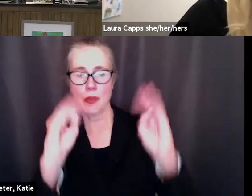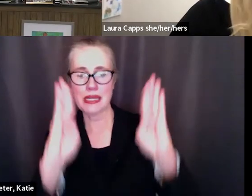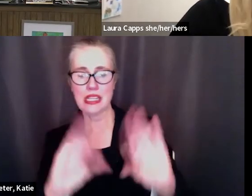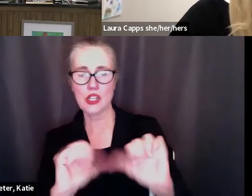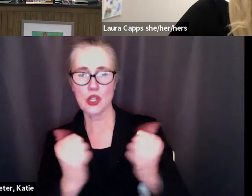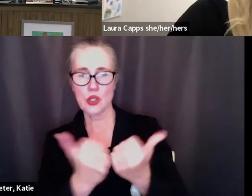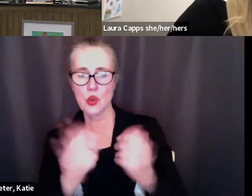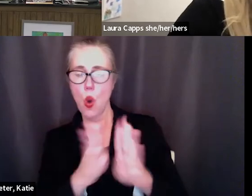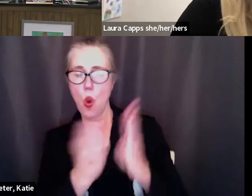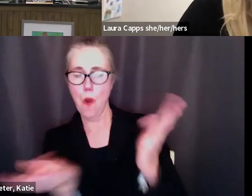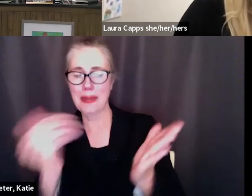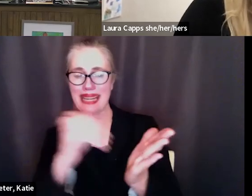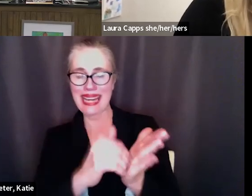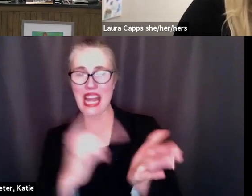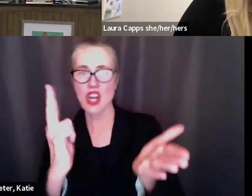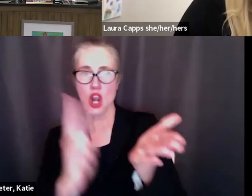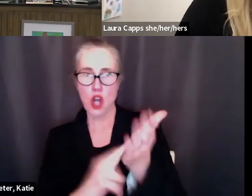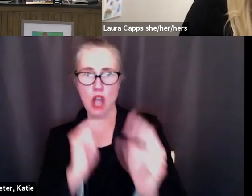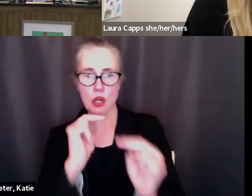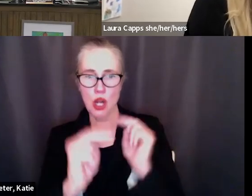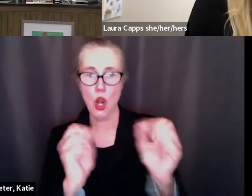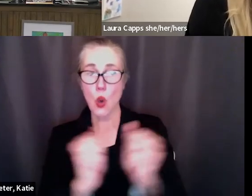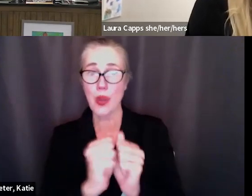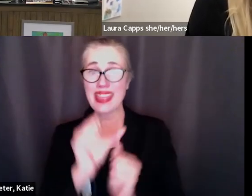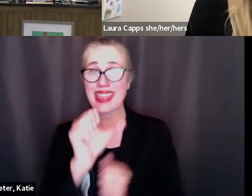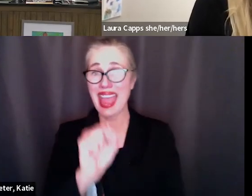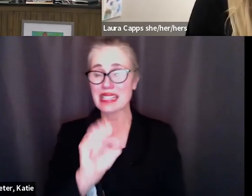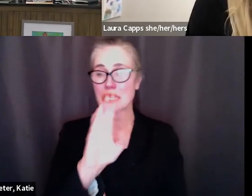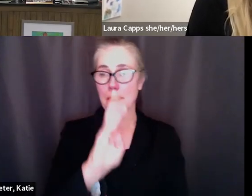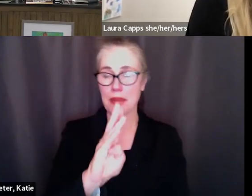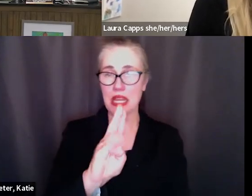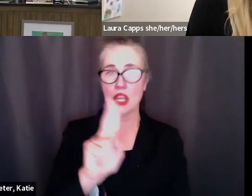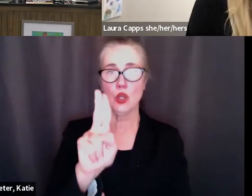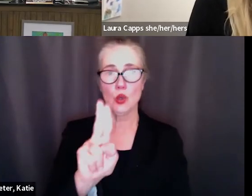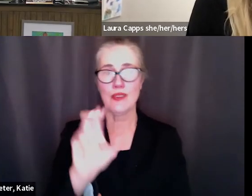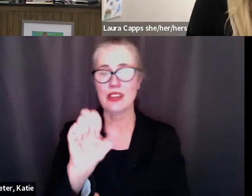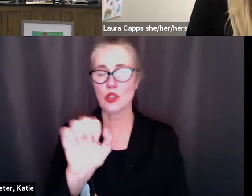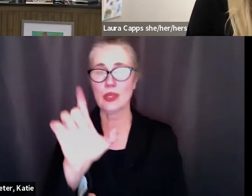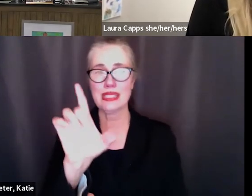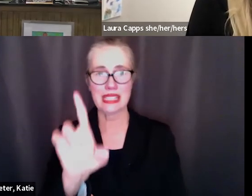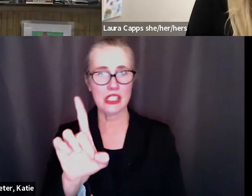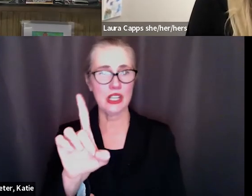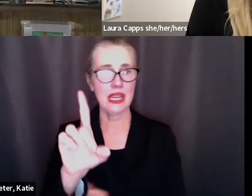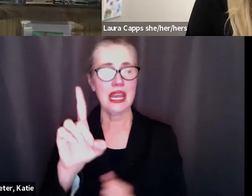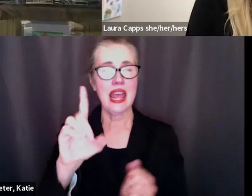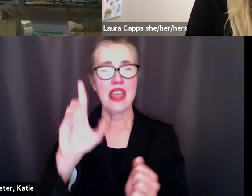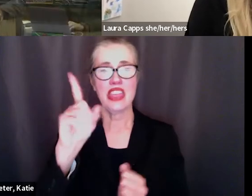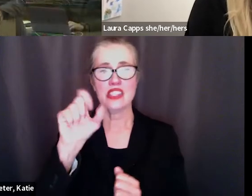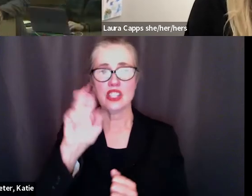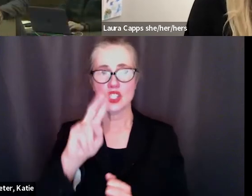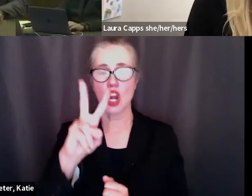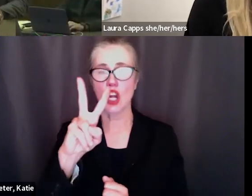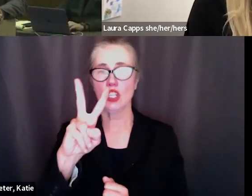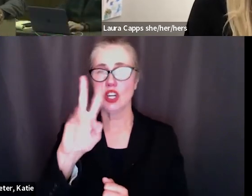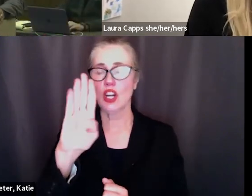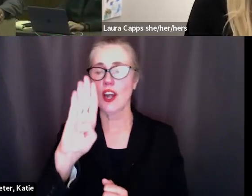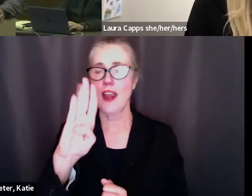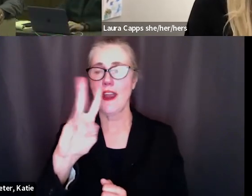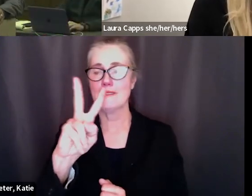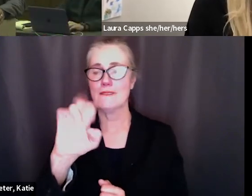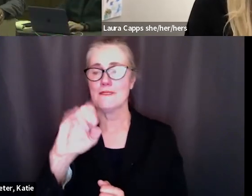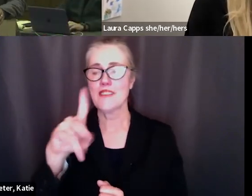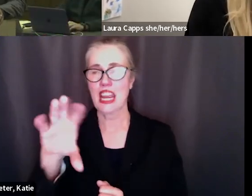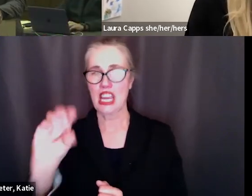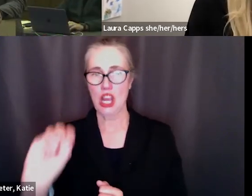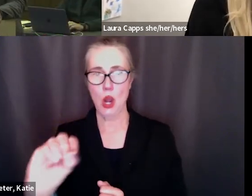negotiations with sb unified school district dr becky thank you very much and this public hearing is to introduce to